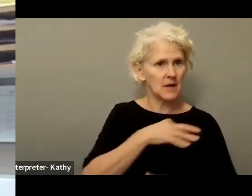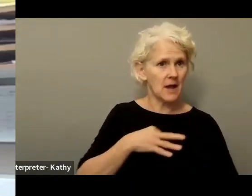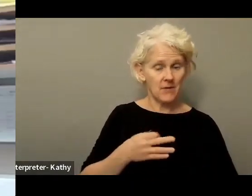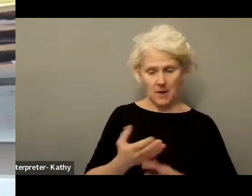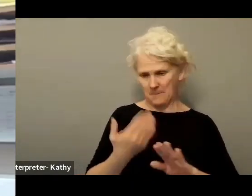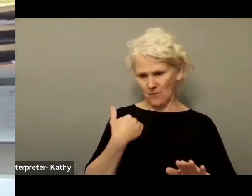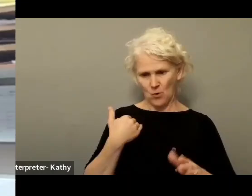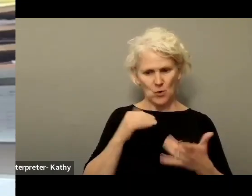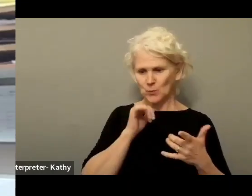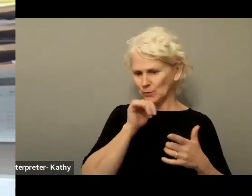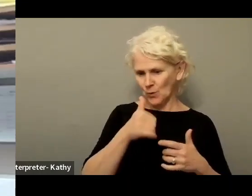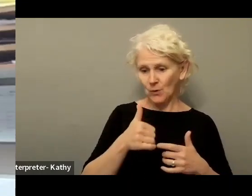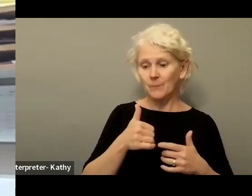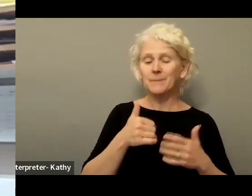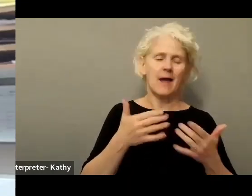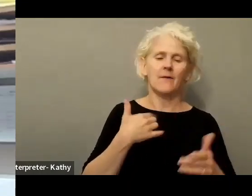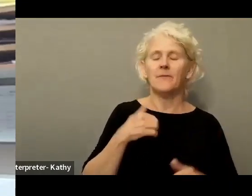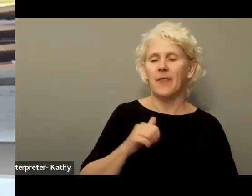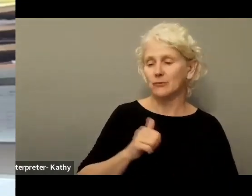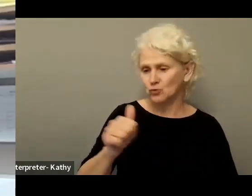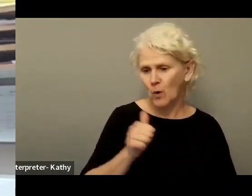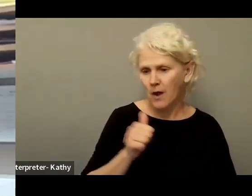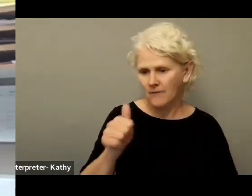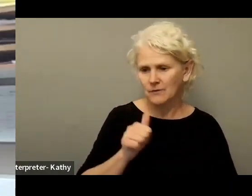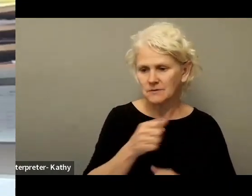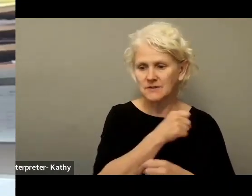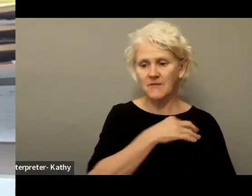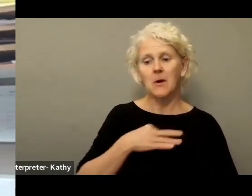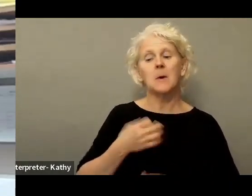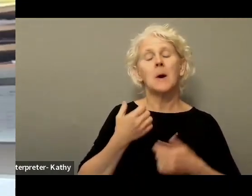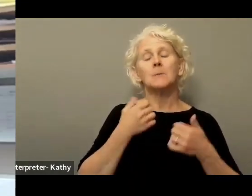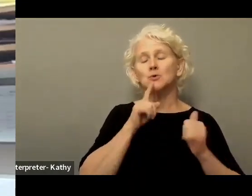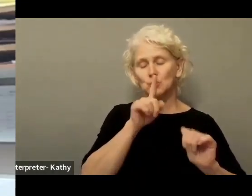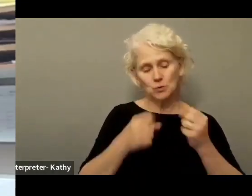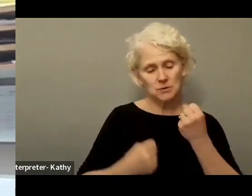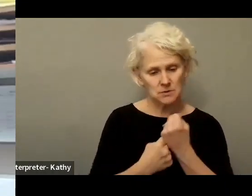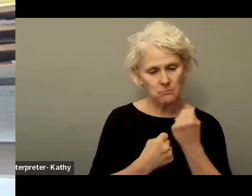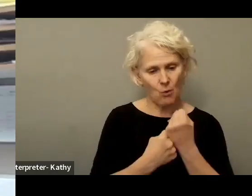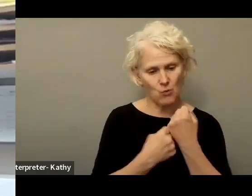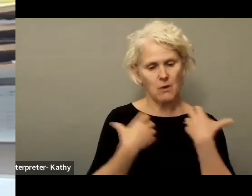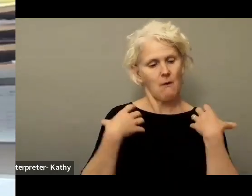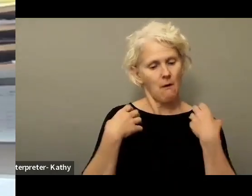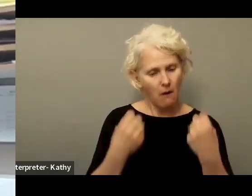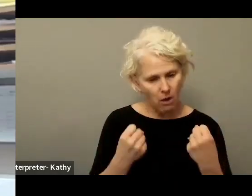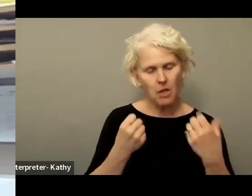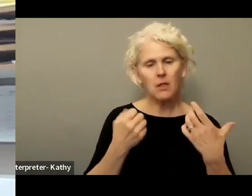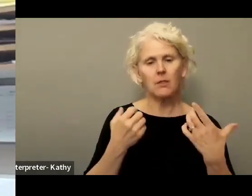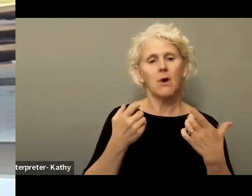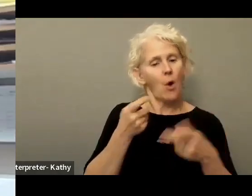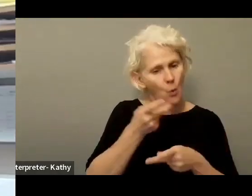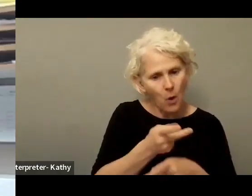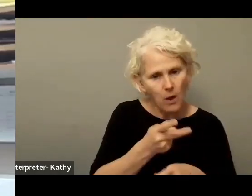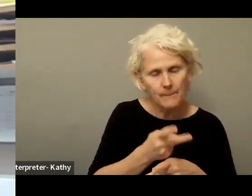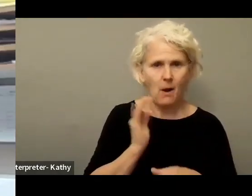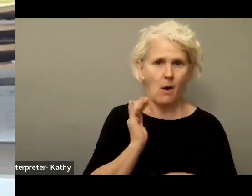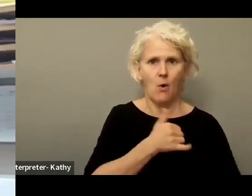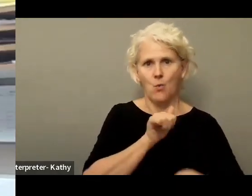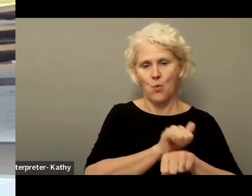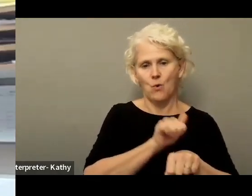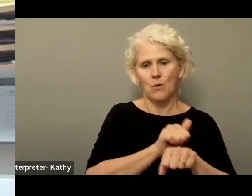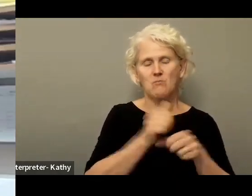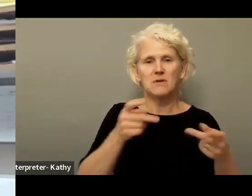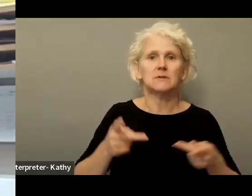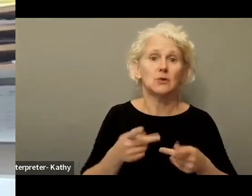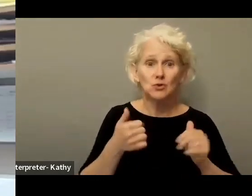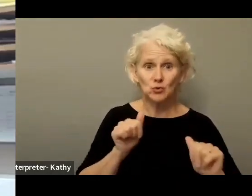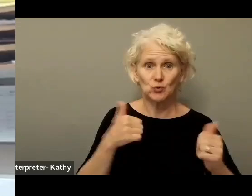travel staff now, but we promote a lot of well-being at our workplace. We try to do things. We have challenges going on